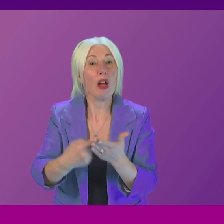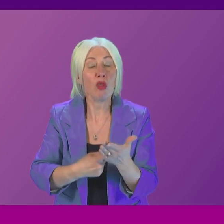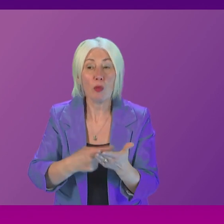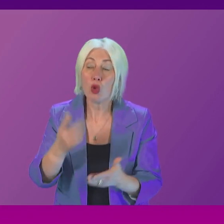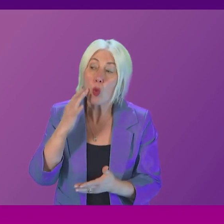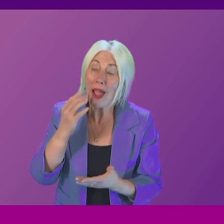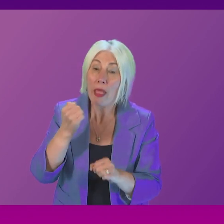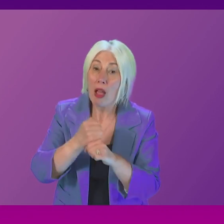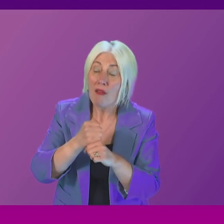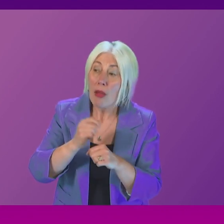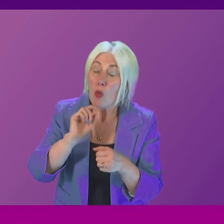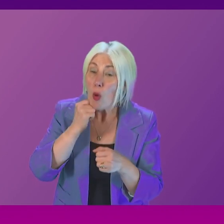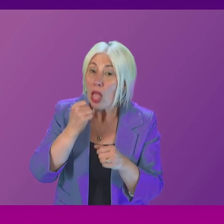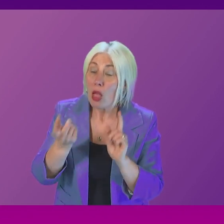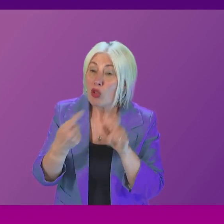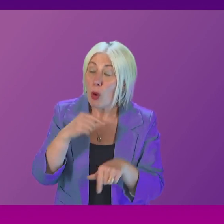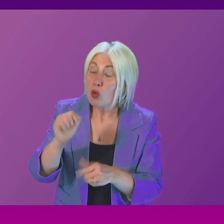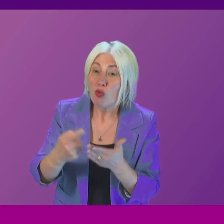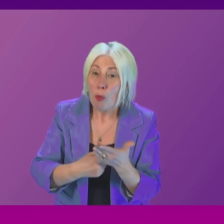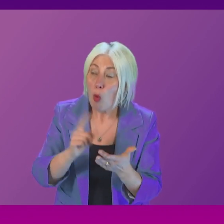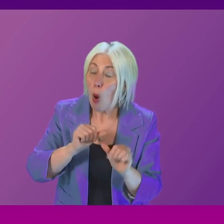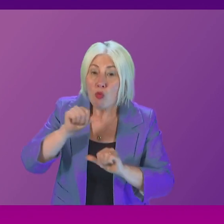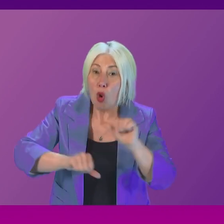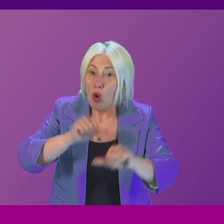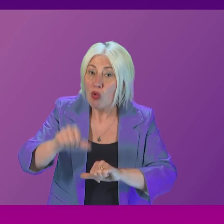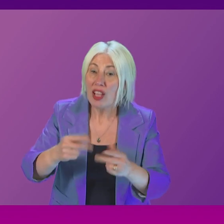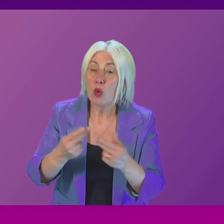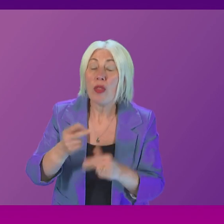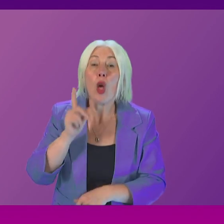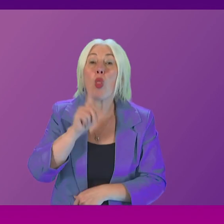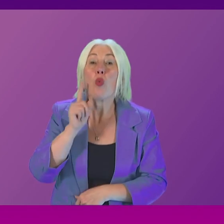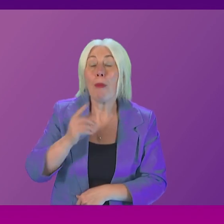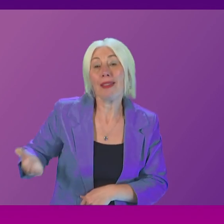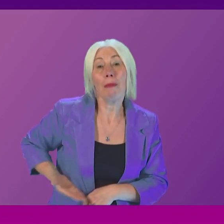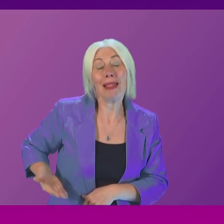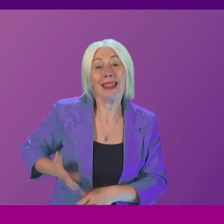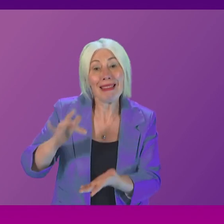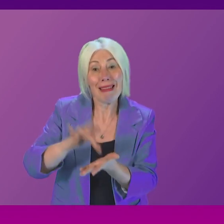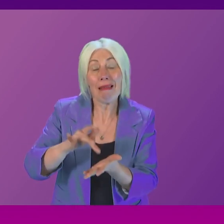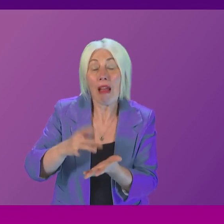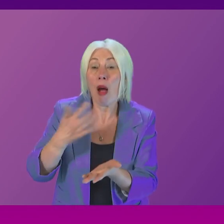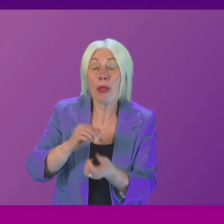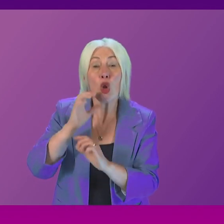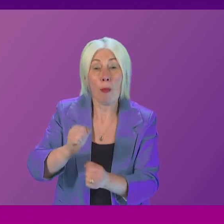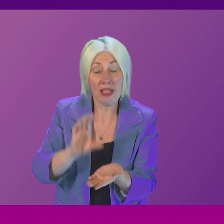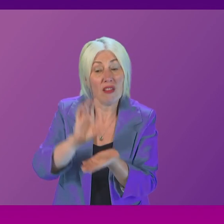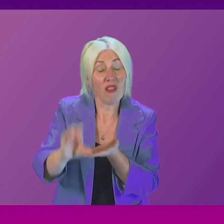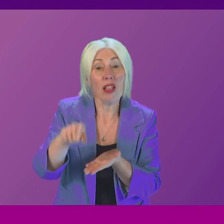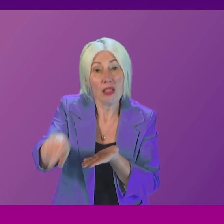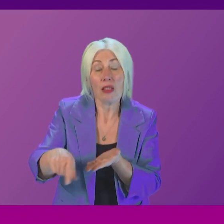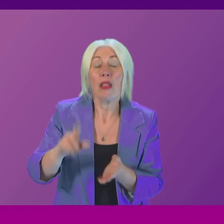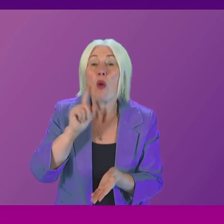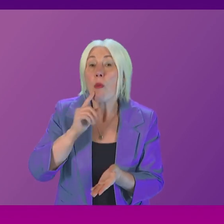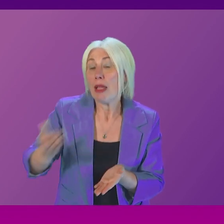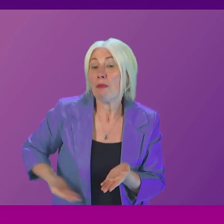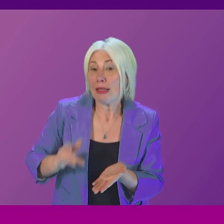when the government will respond to the report and what progress has been made with the Women's Business Centre, which there's money committed to? So the